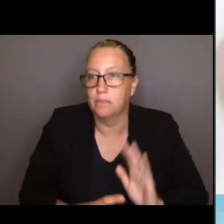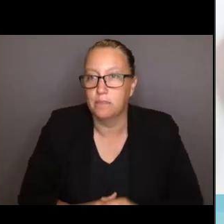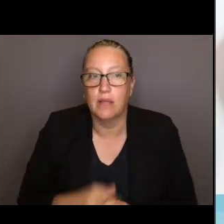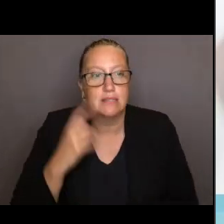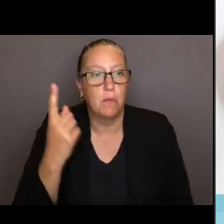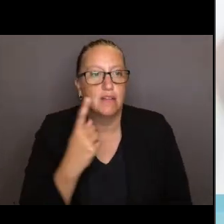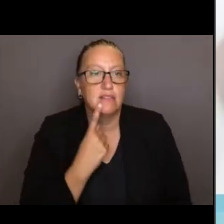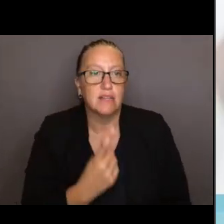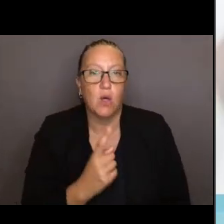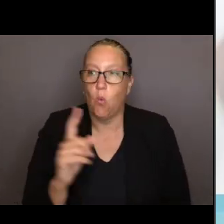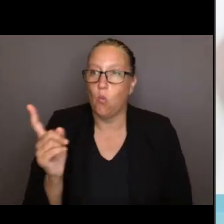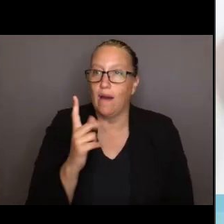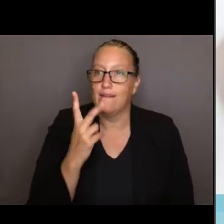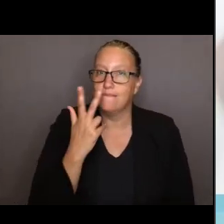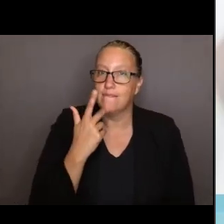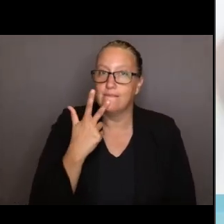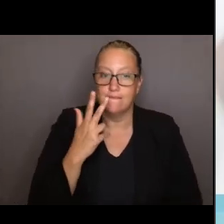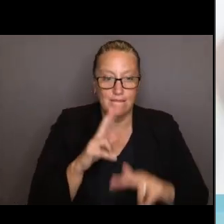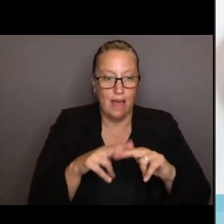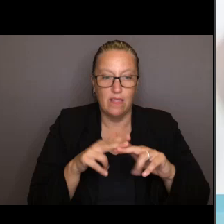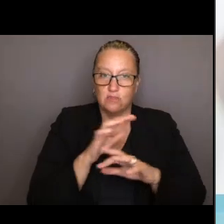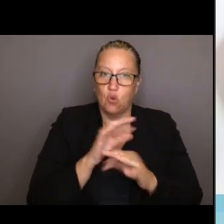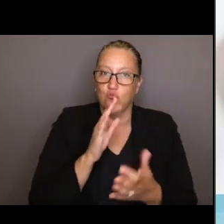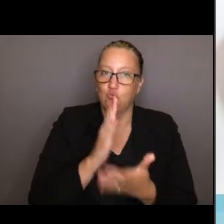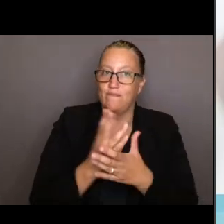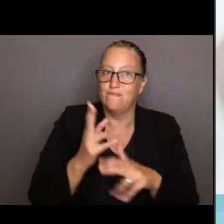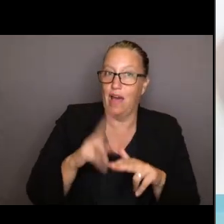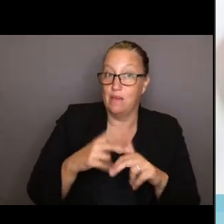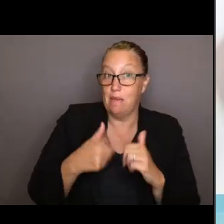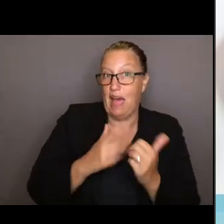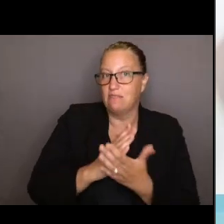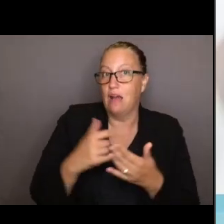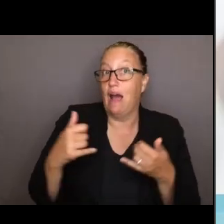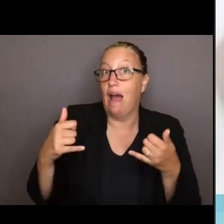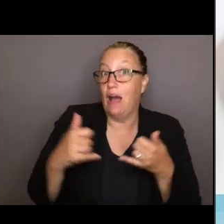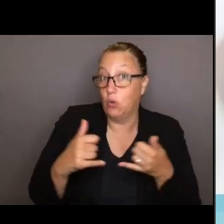what if the father is not the father, but the actual uncle?